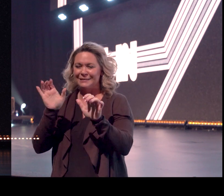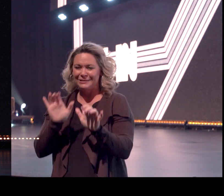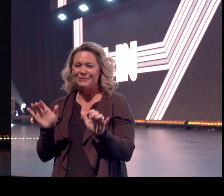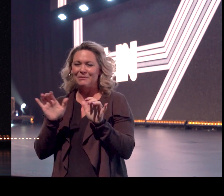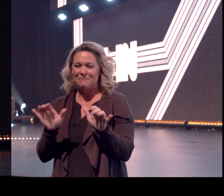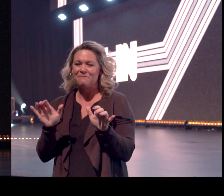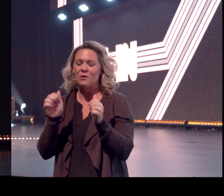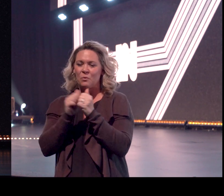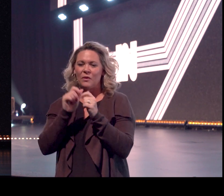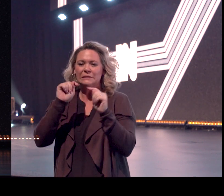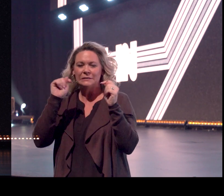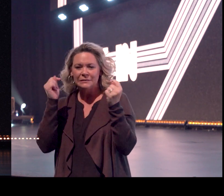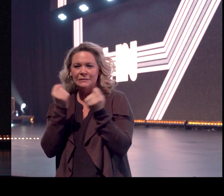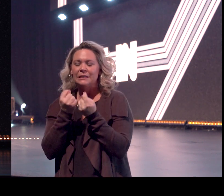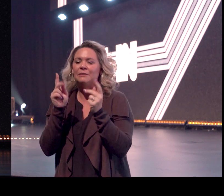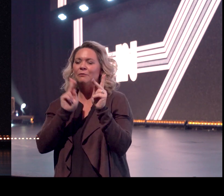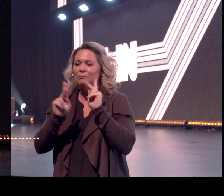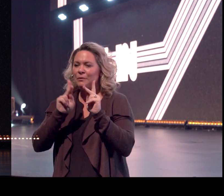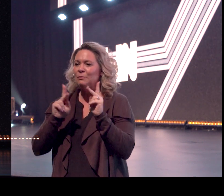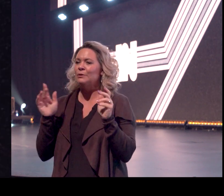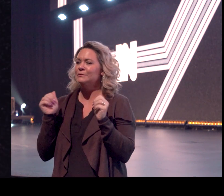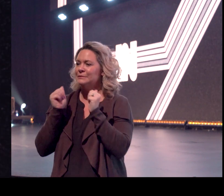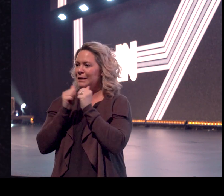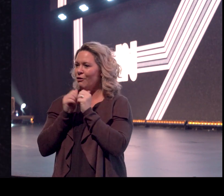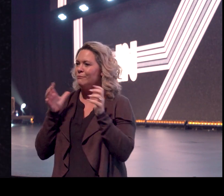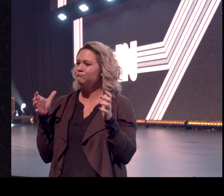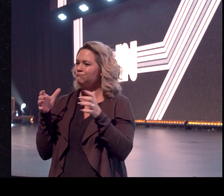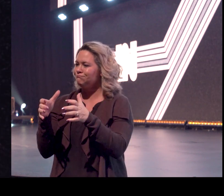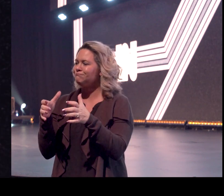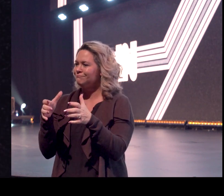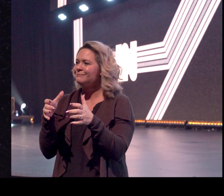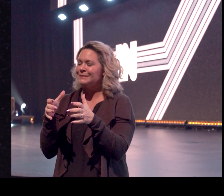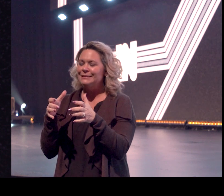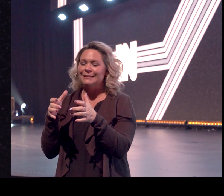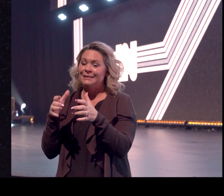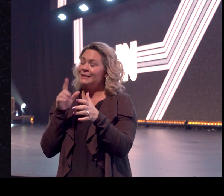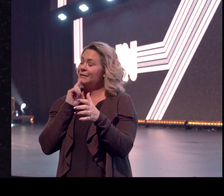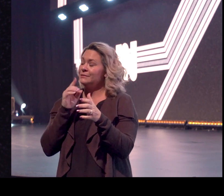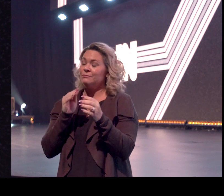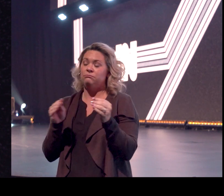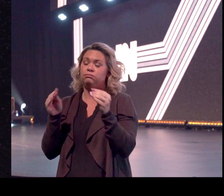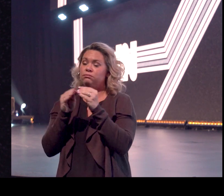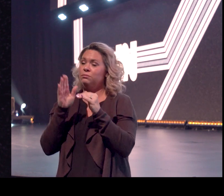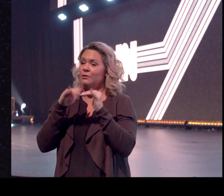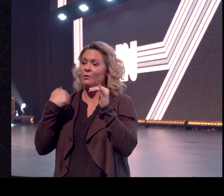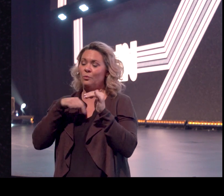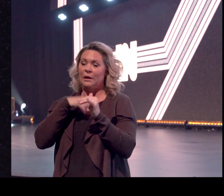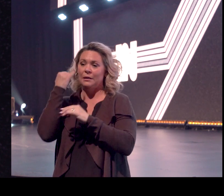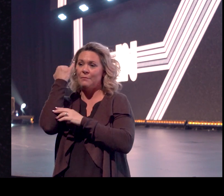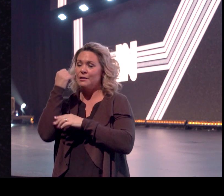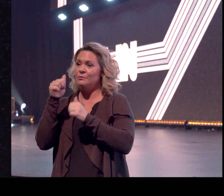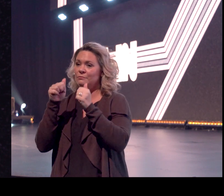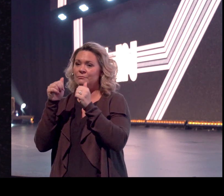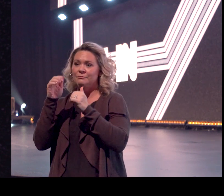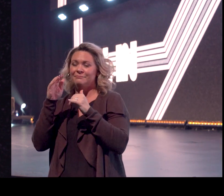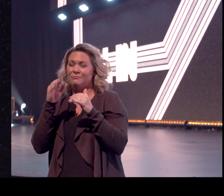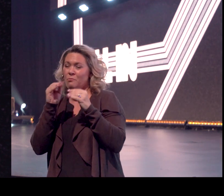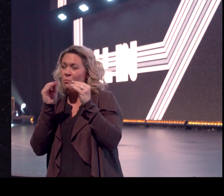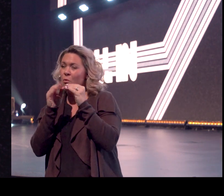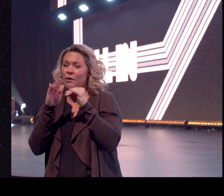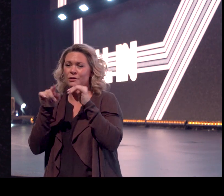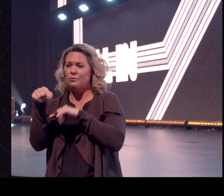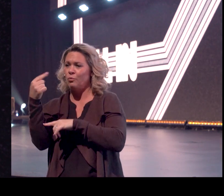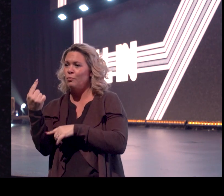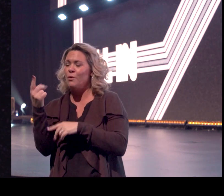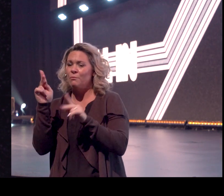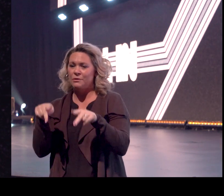And what God can do with a team of people together is beyond what you could imagine with just one